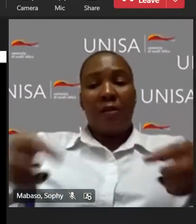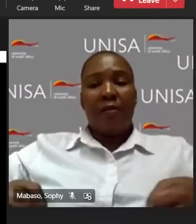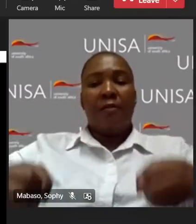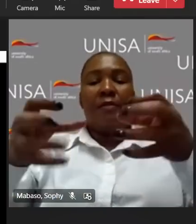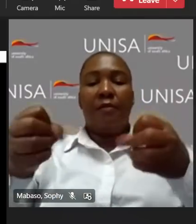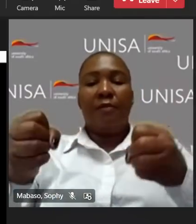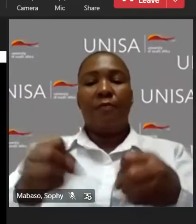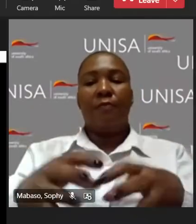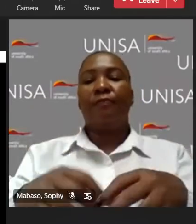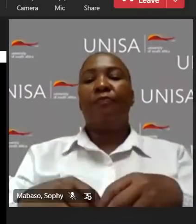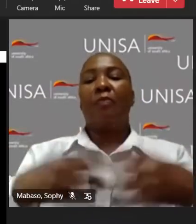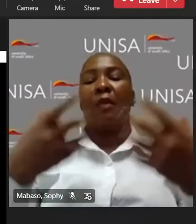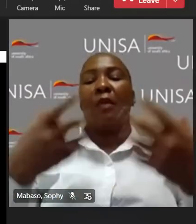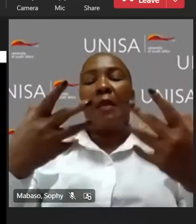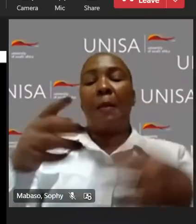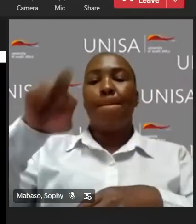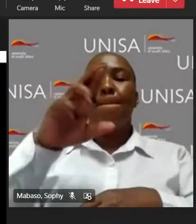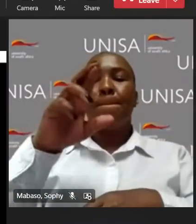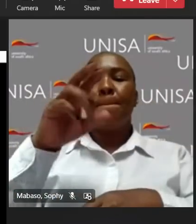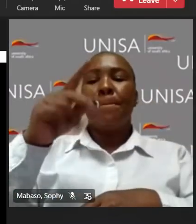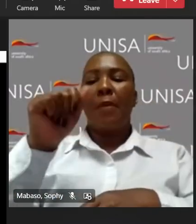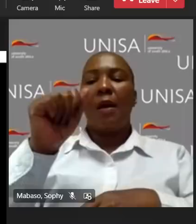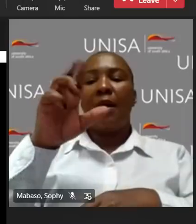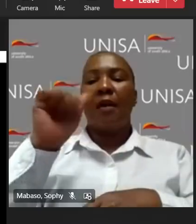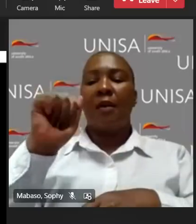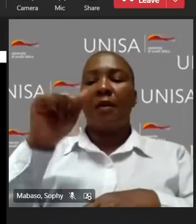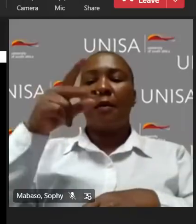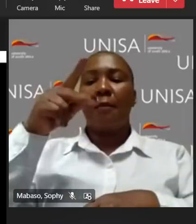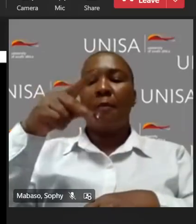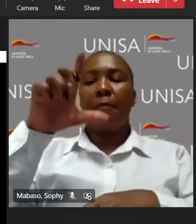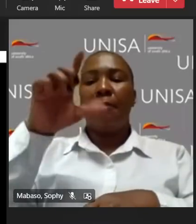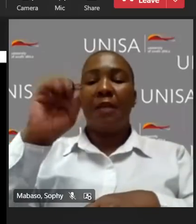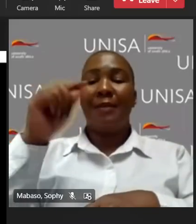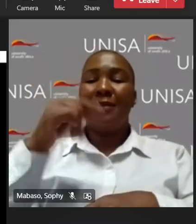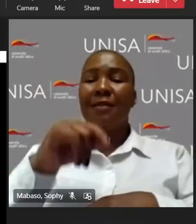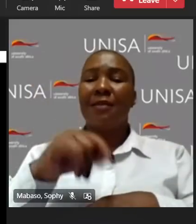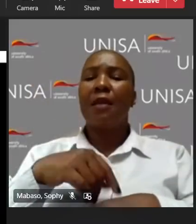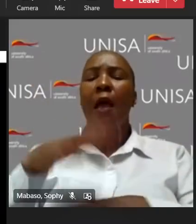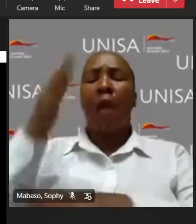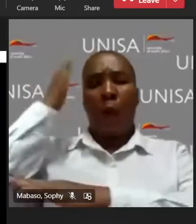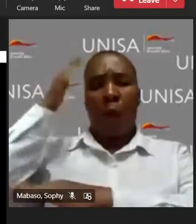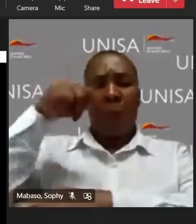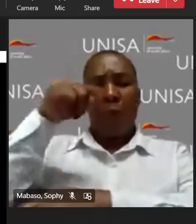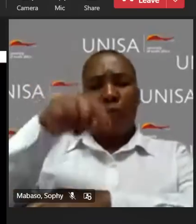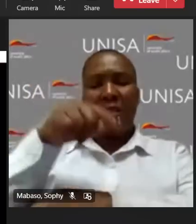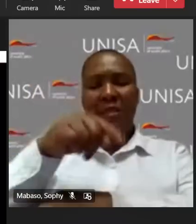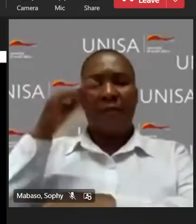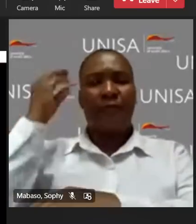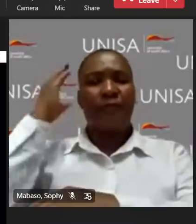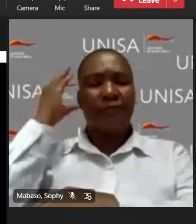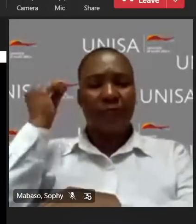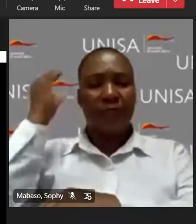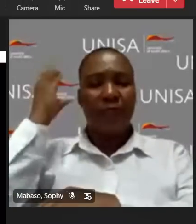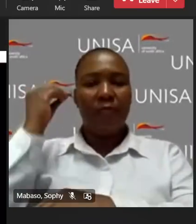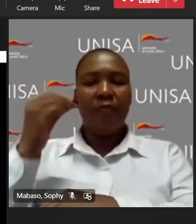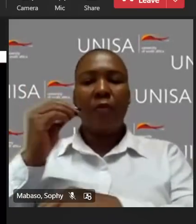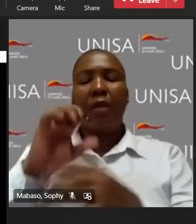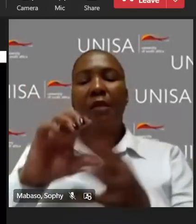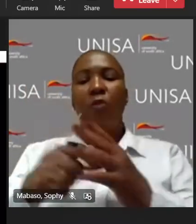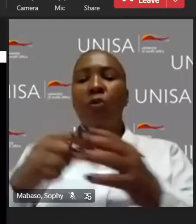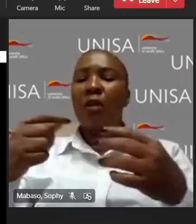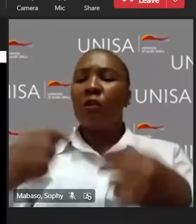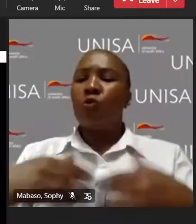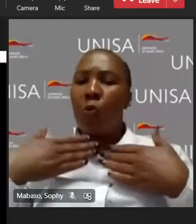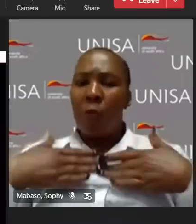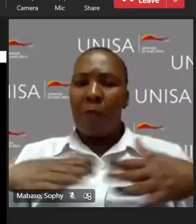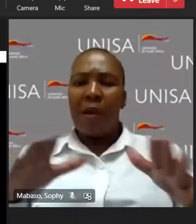T10 and T12 paraplegia. Then I have that first-hand experience of disability. When you disclose, we'll understand